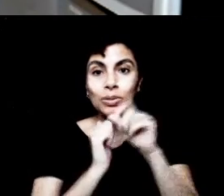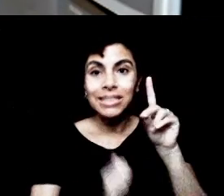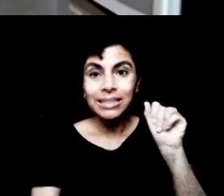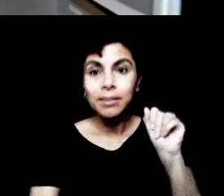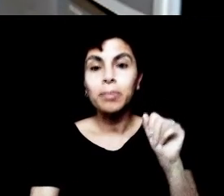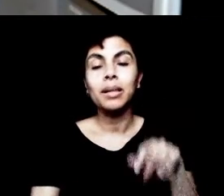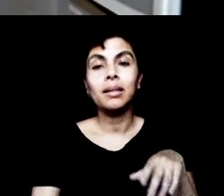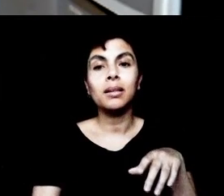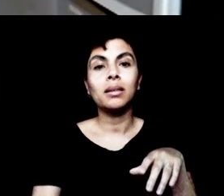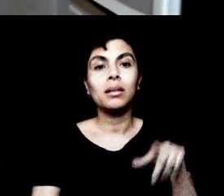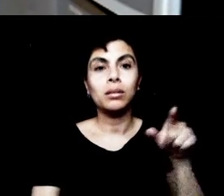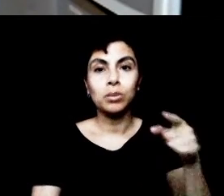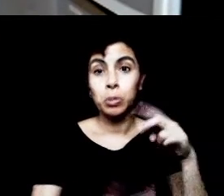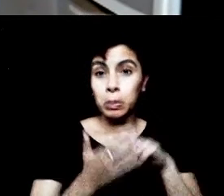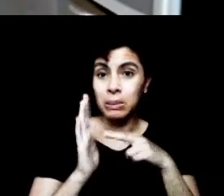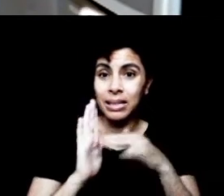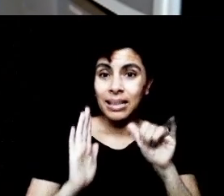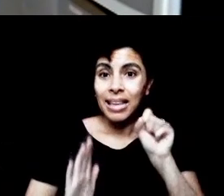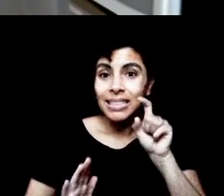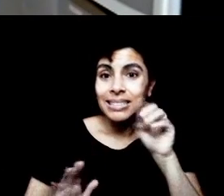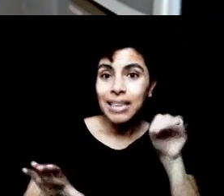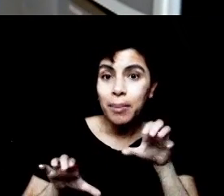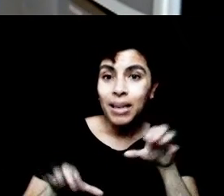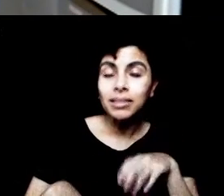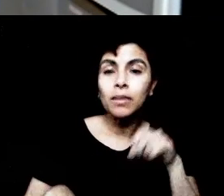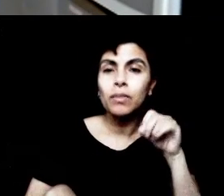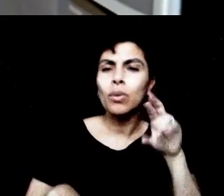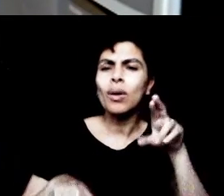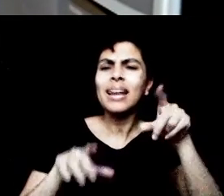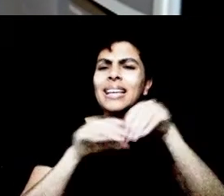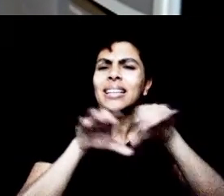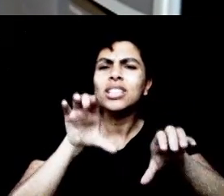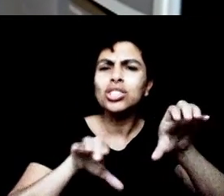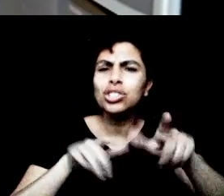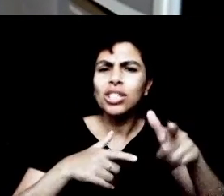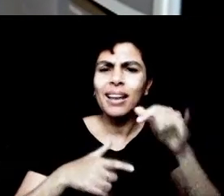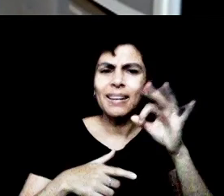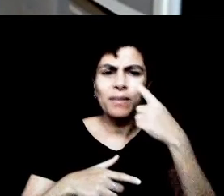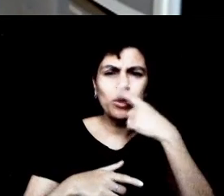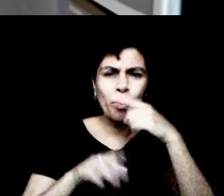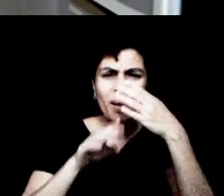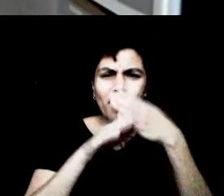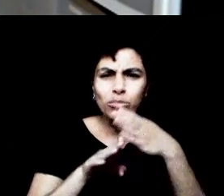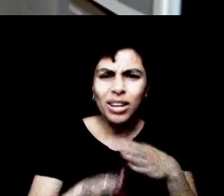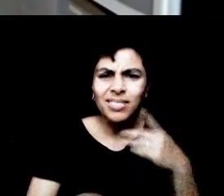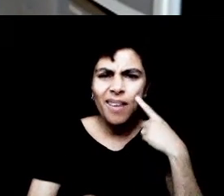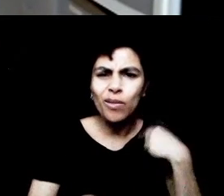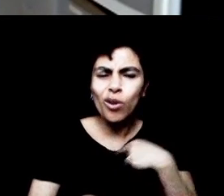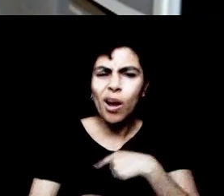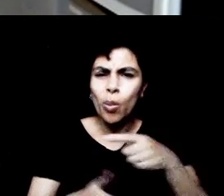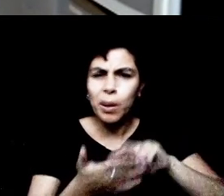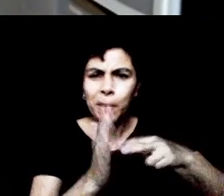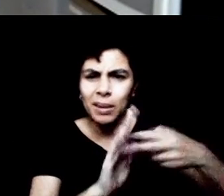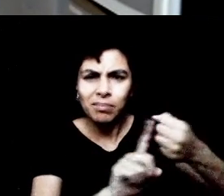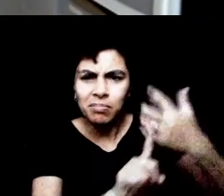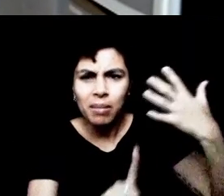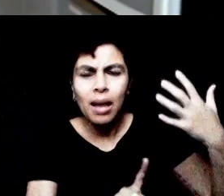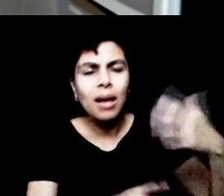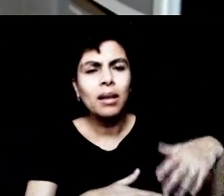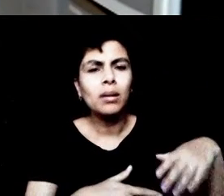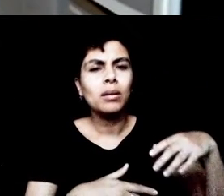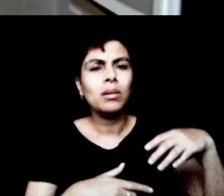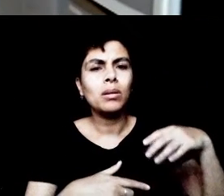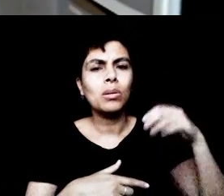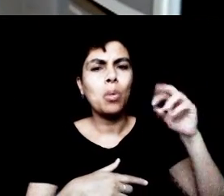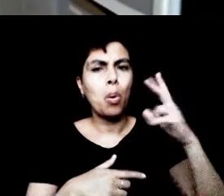or without. So do you mean STEM activities? Maybe just in the chat, break that down a little bit more for us. I don't know if Saki or